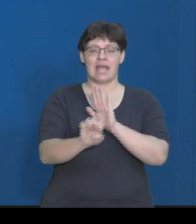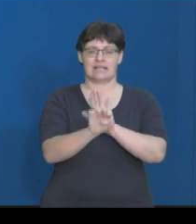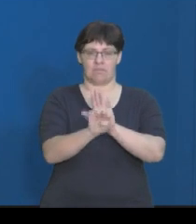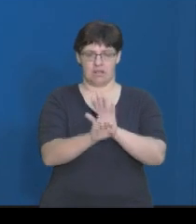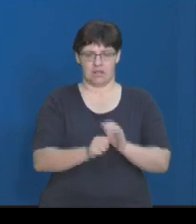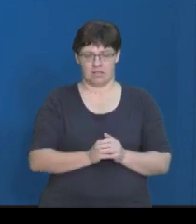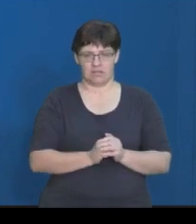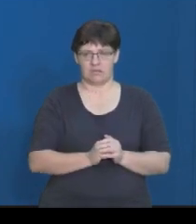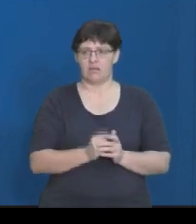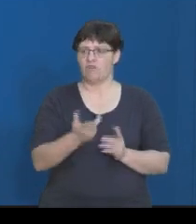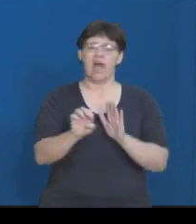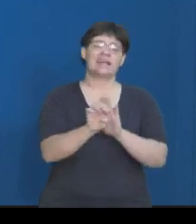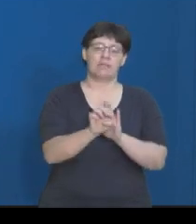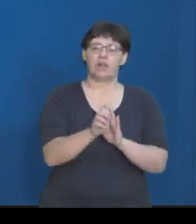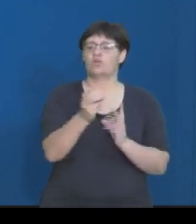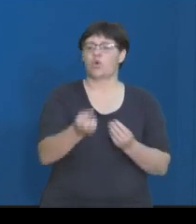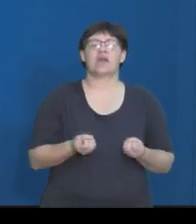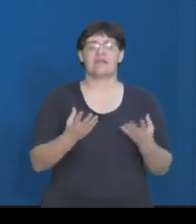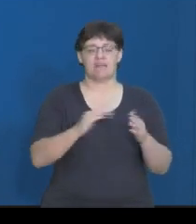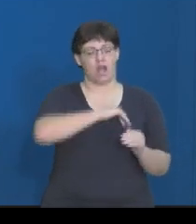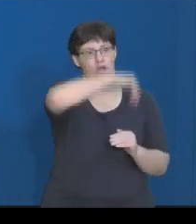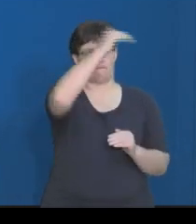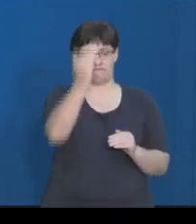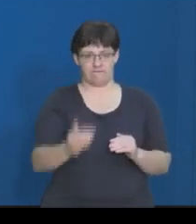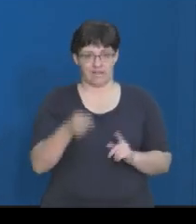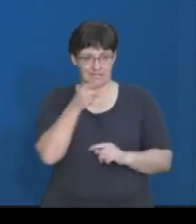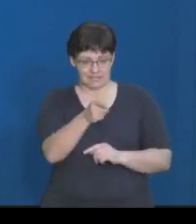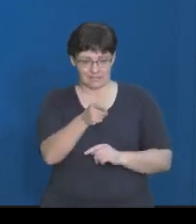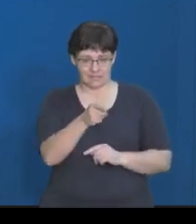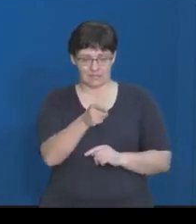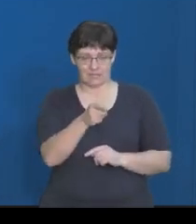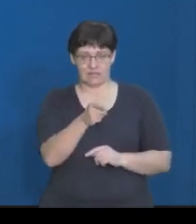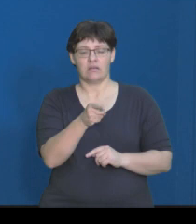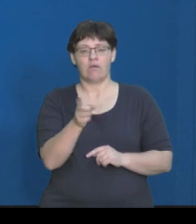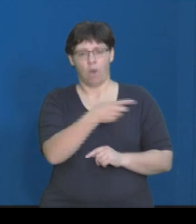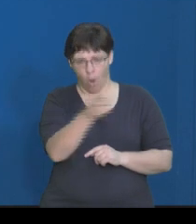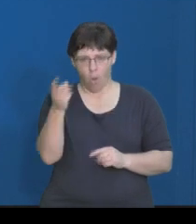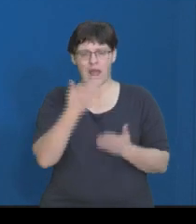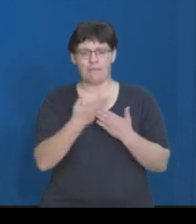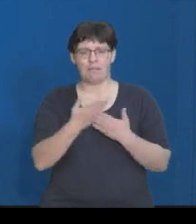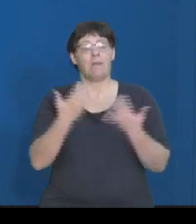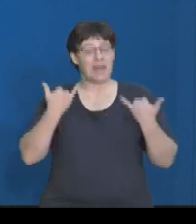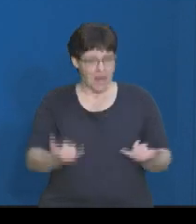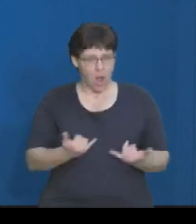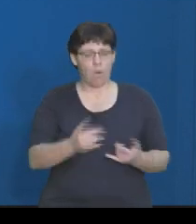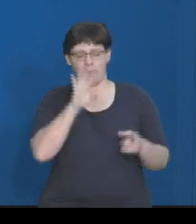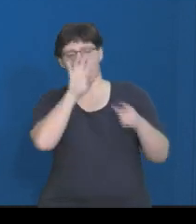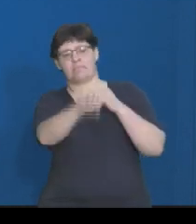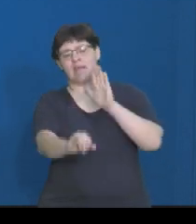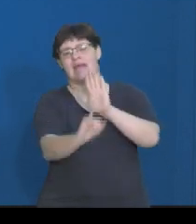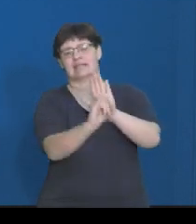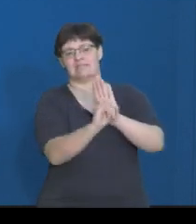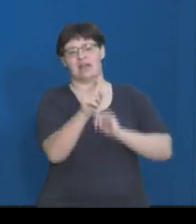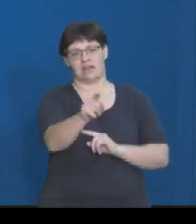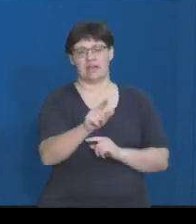example. Right. For example, you are given the curve below. We have a curve there. All of you are able, I think, by this time to identify that